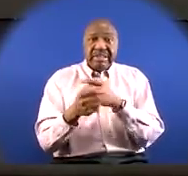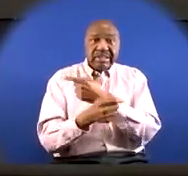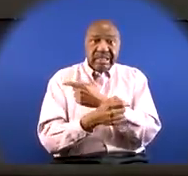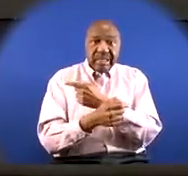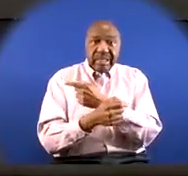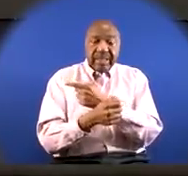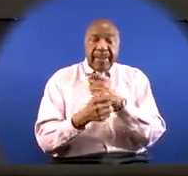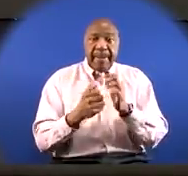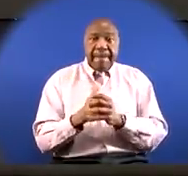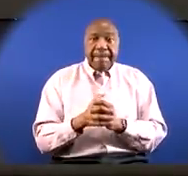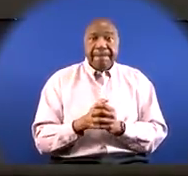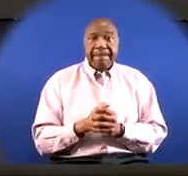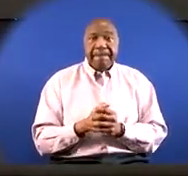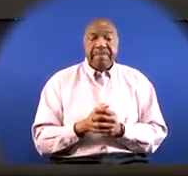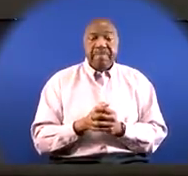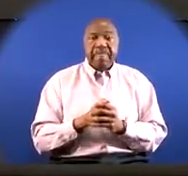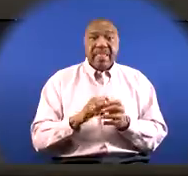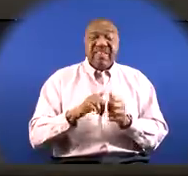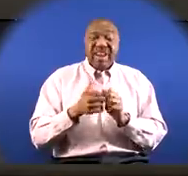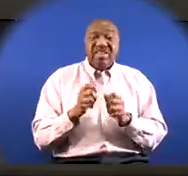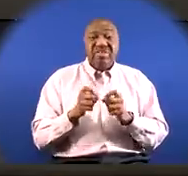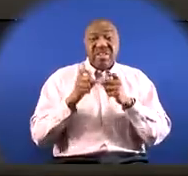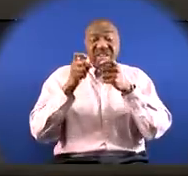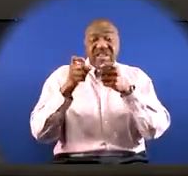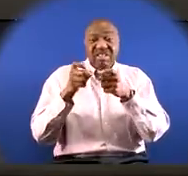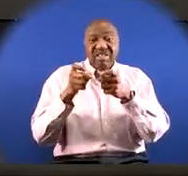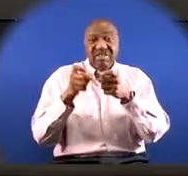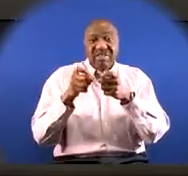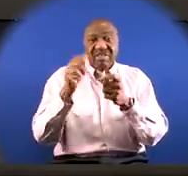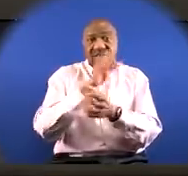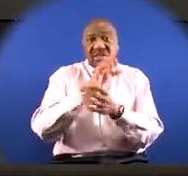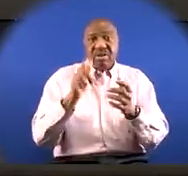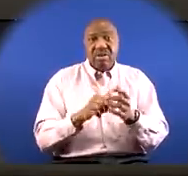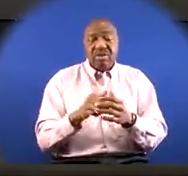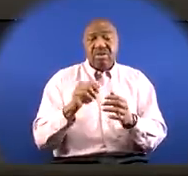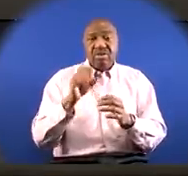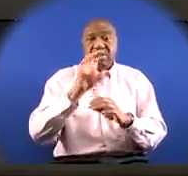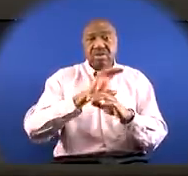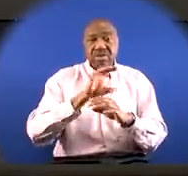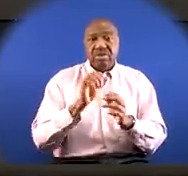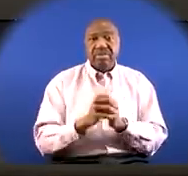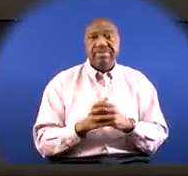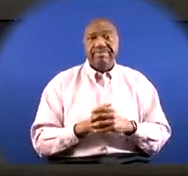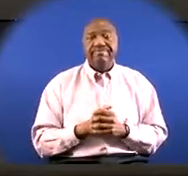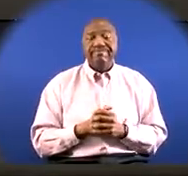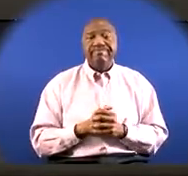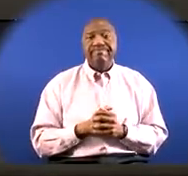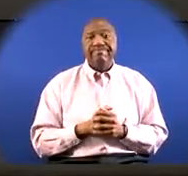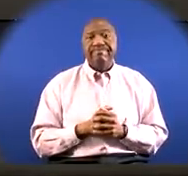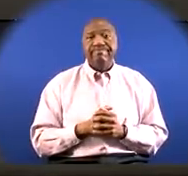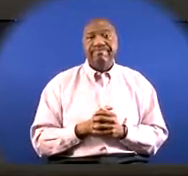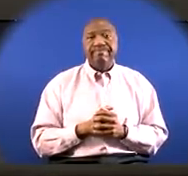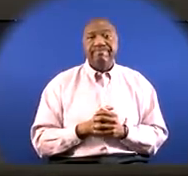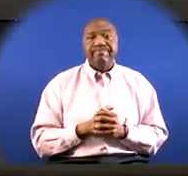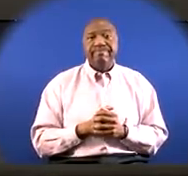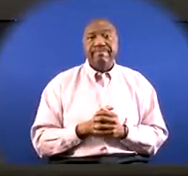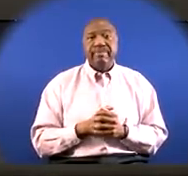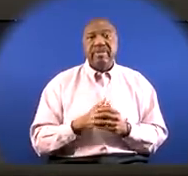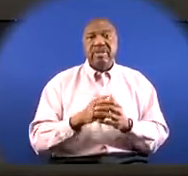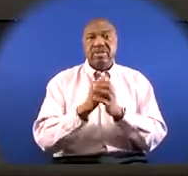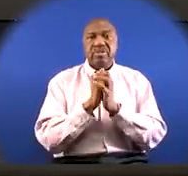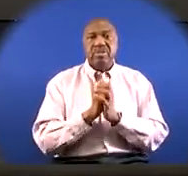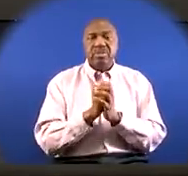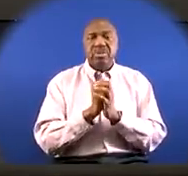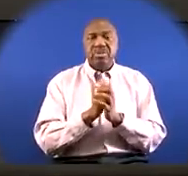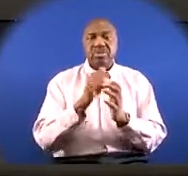multiple ways by which we can give to the Lord's church, and we invite you to do so on this Friday afternoon as we worship the Lord.